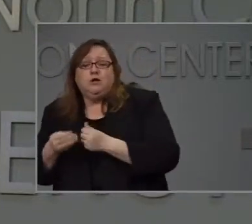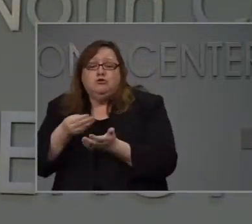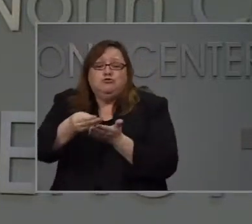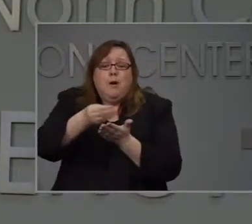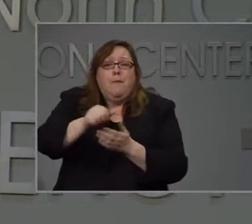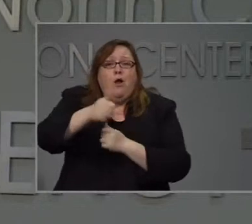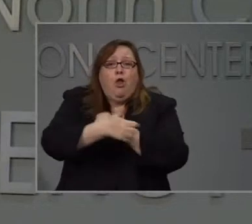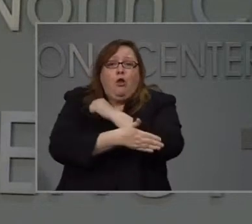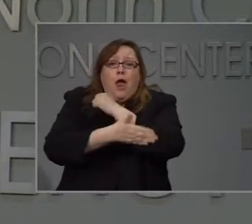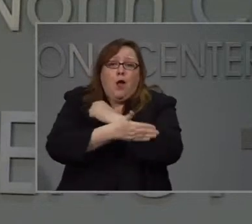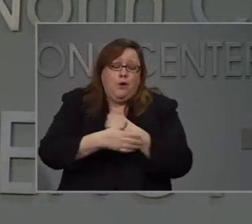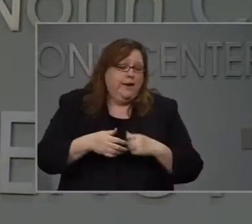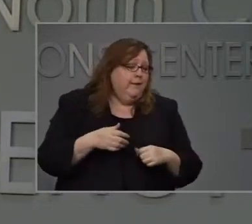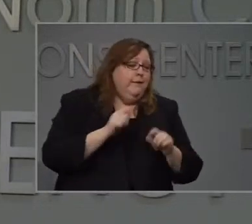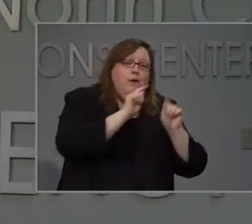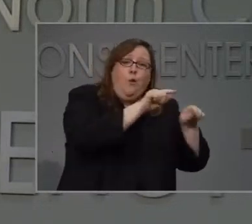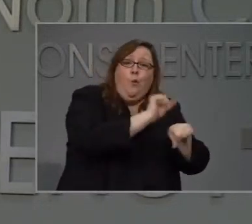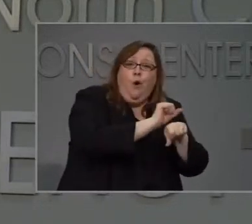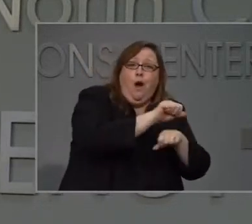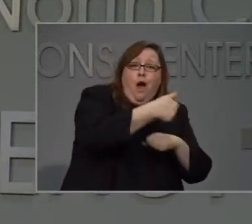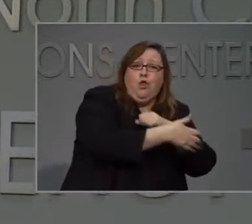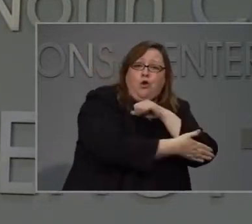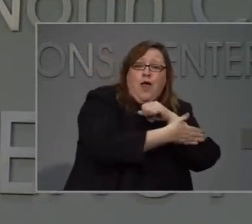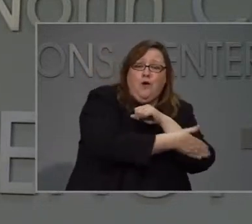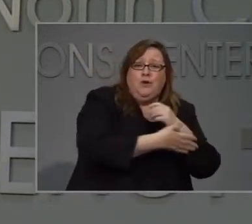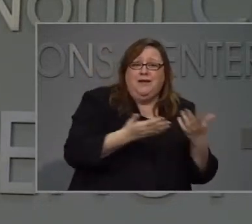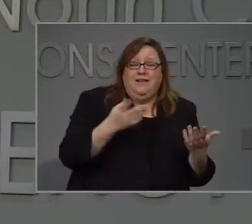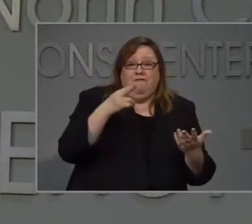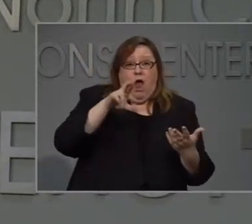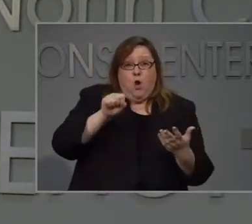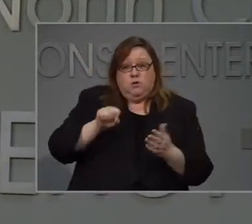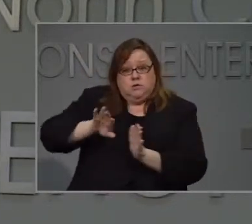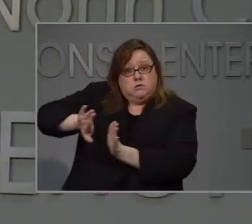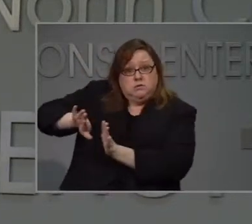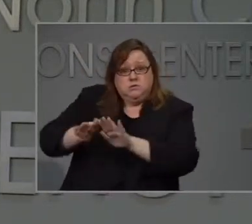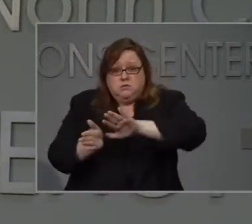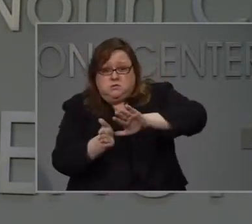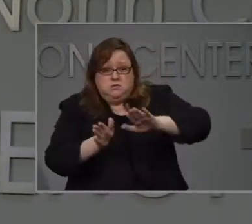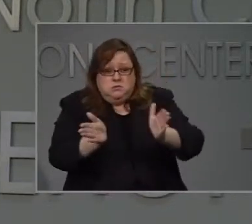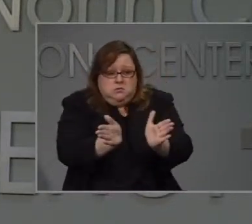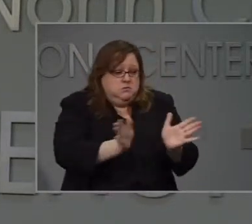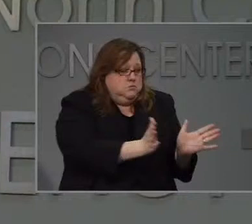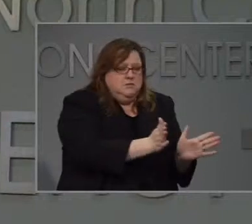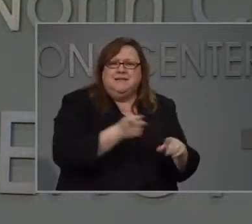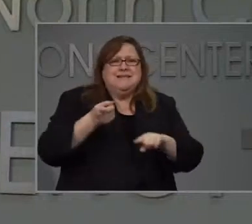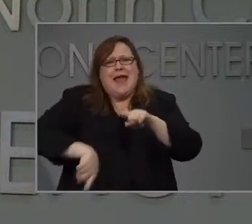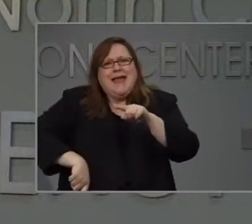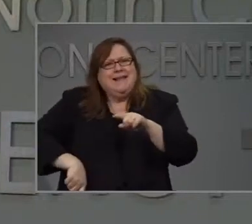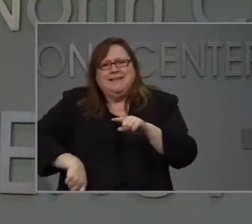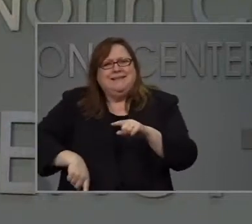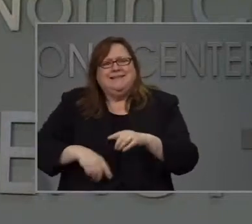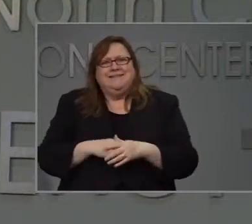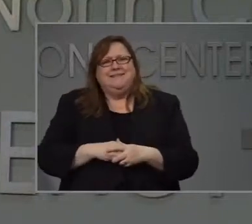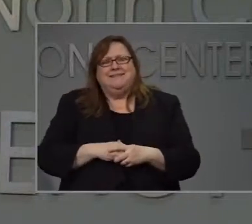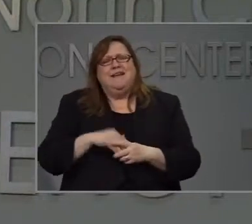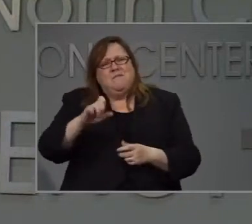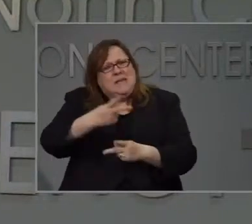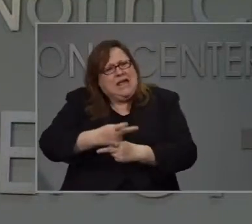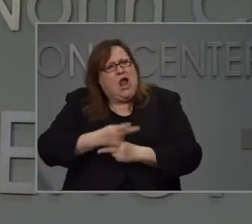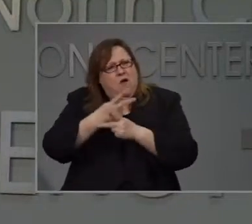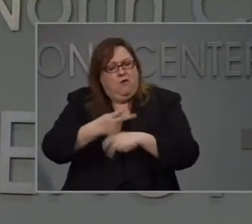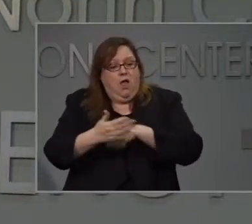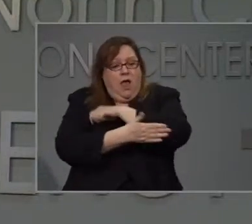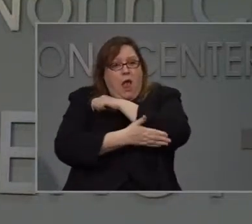that the virus does not respect county lines. And so we have to be very careful about counties doing